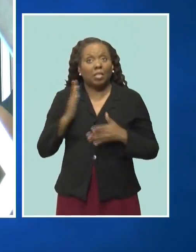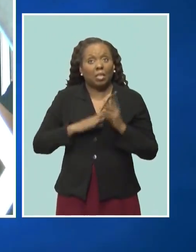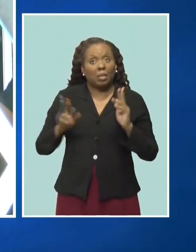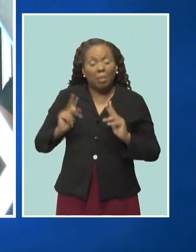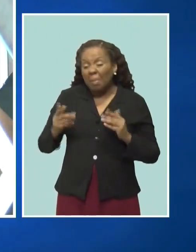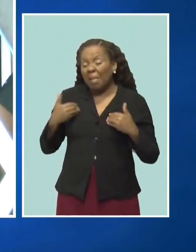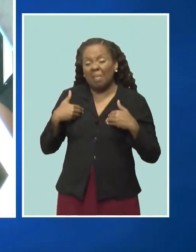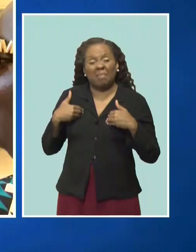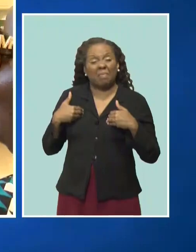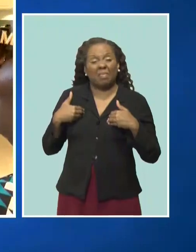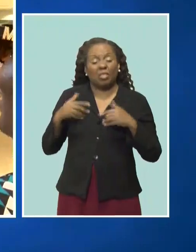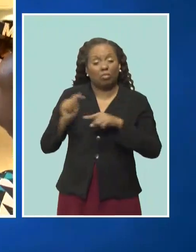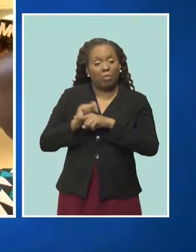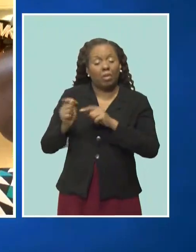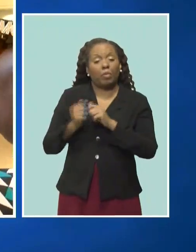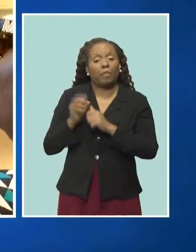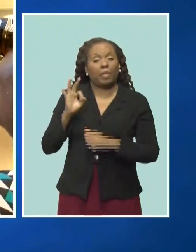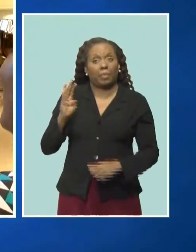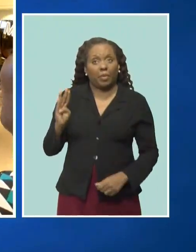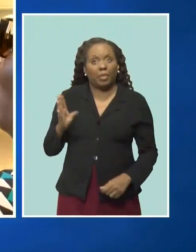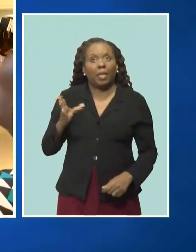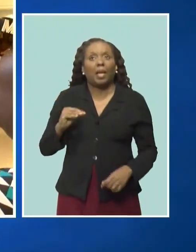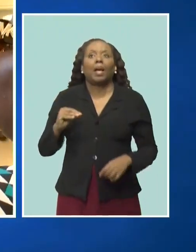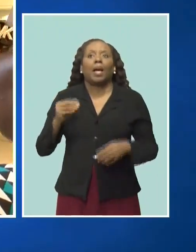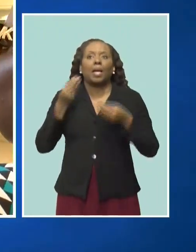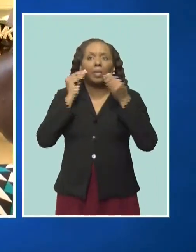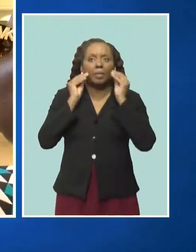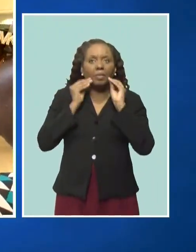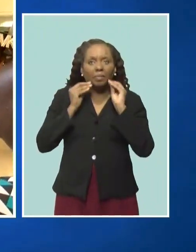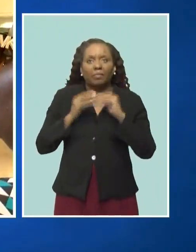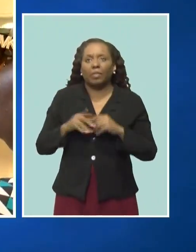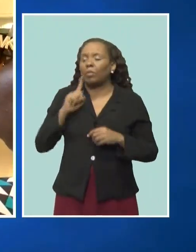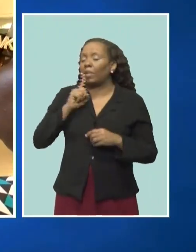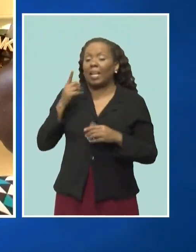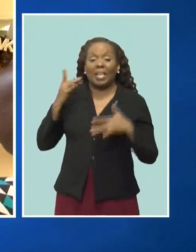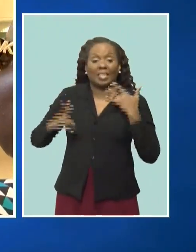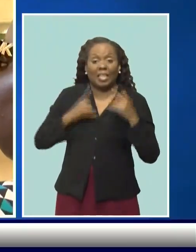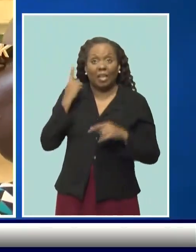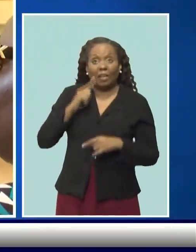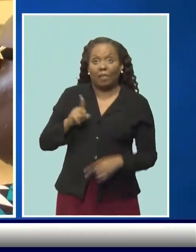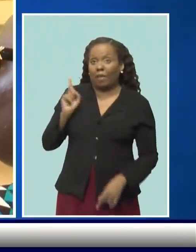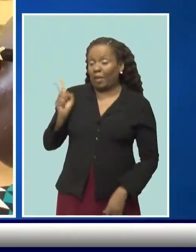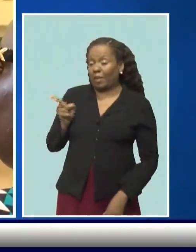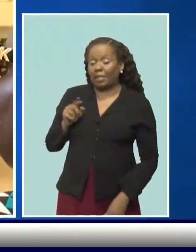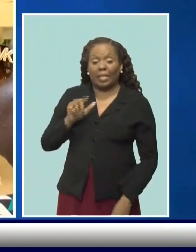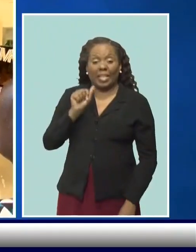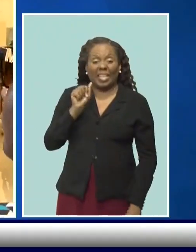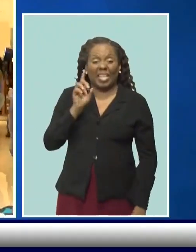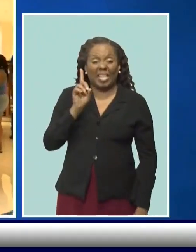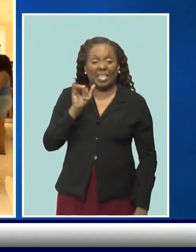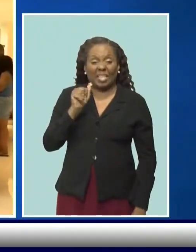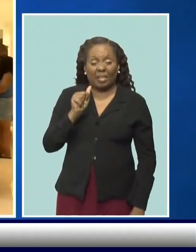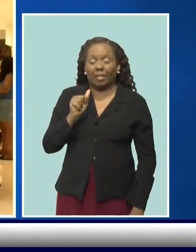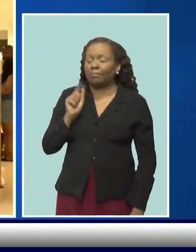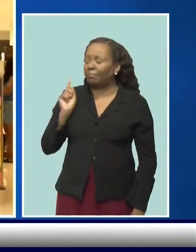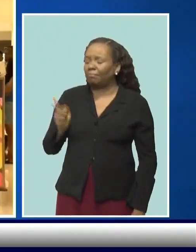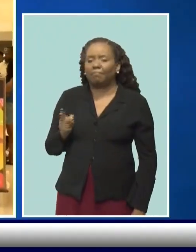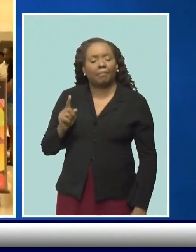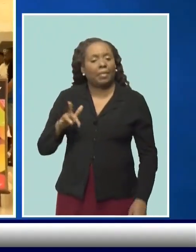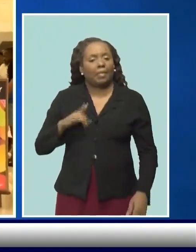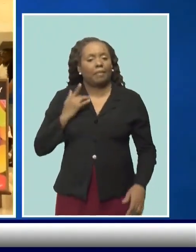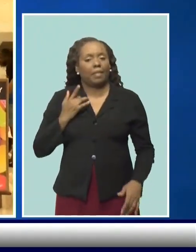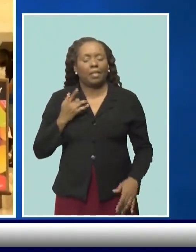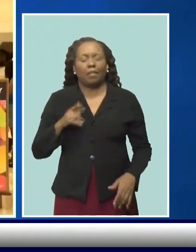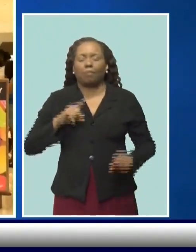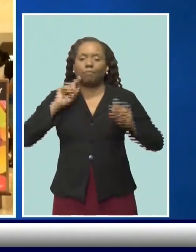the thumbs up. It's an exciting experience for Adia Miller. I am feeling fantastic. We were able to